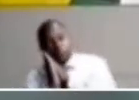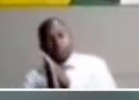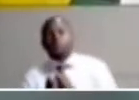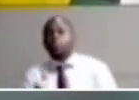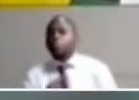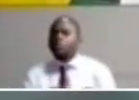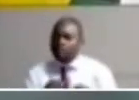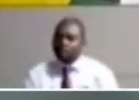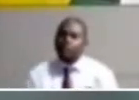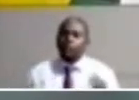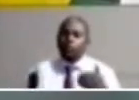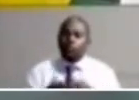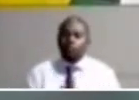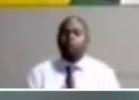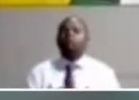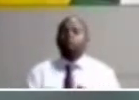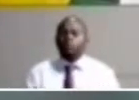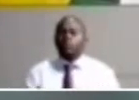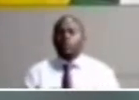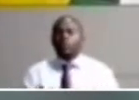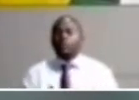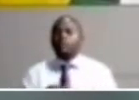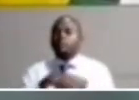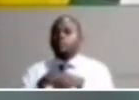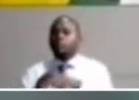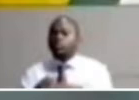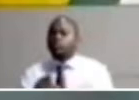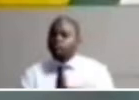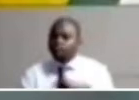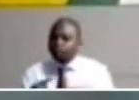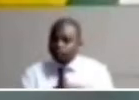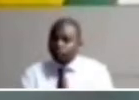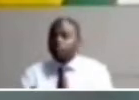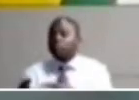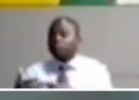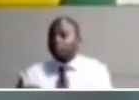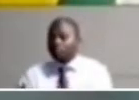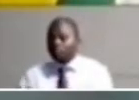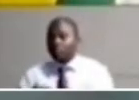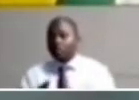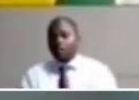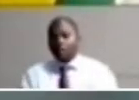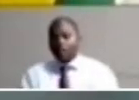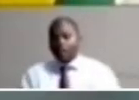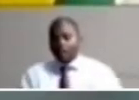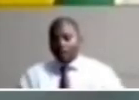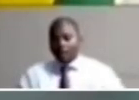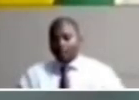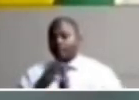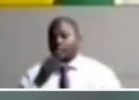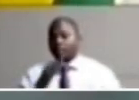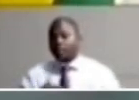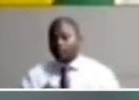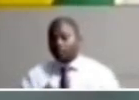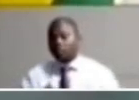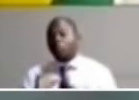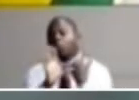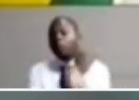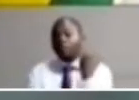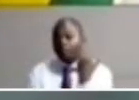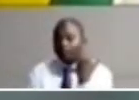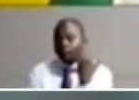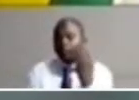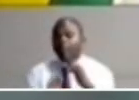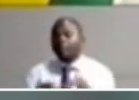Like the farms, we would like the factories to keep producing because that is the lifeblood of the country. However, the